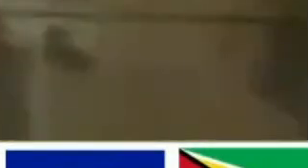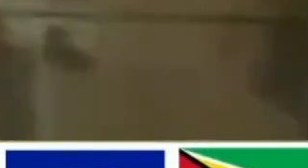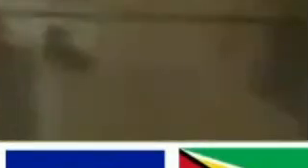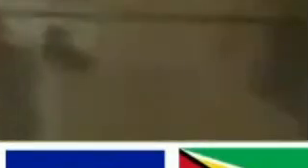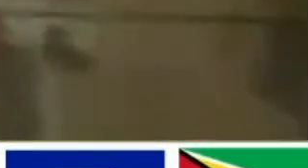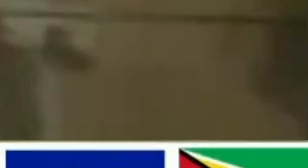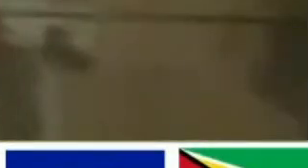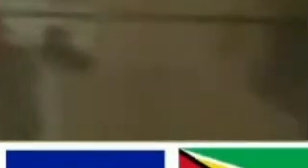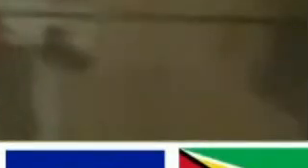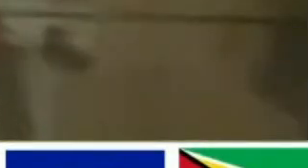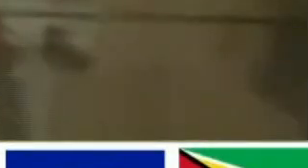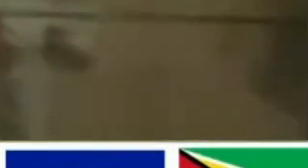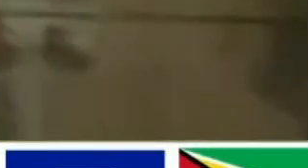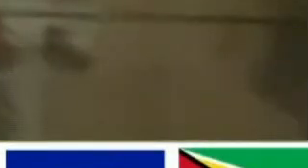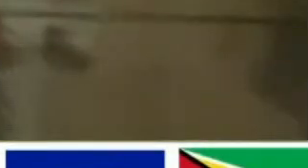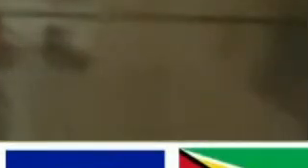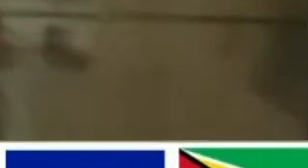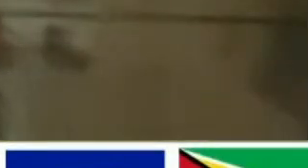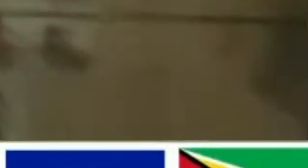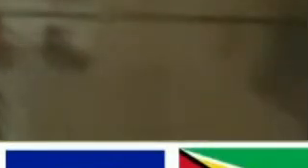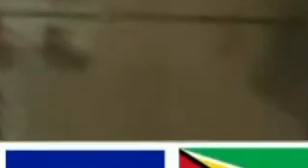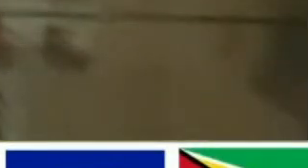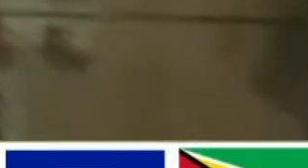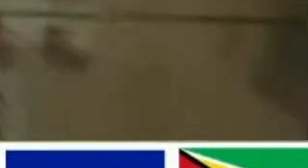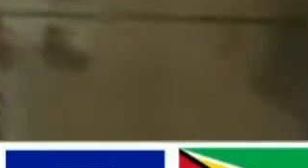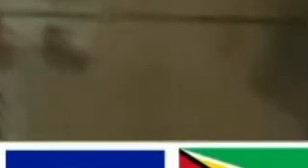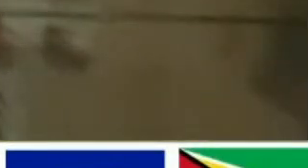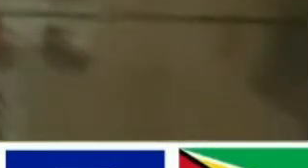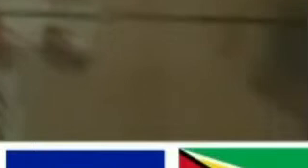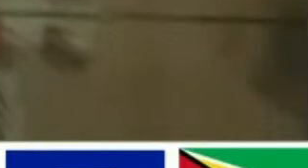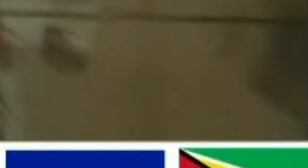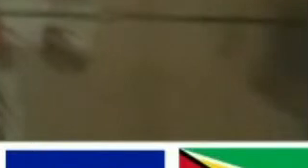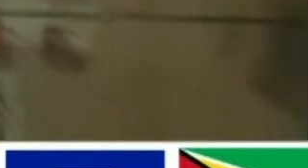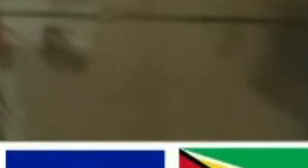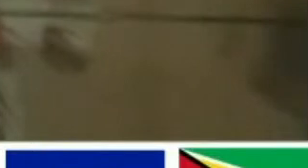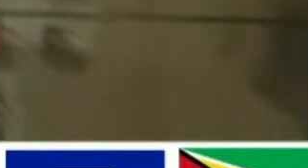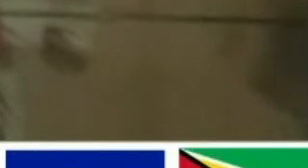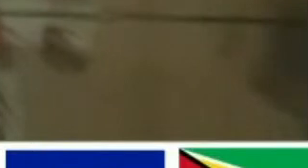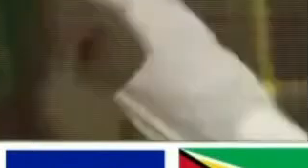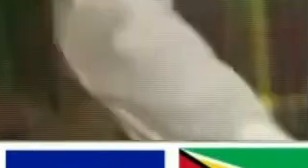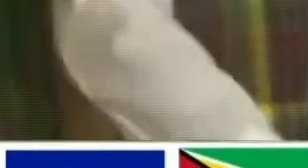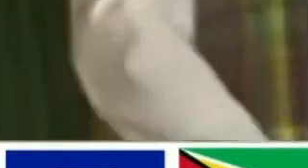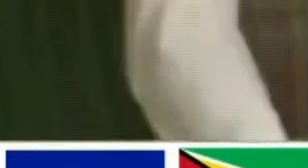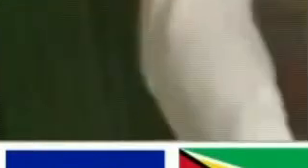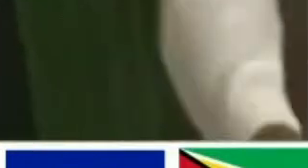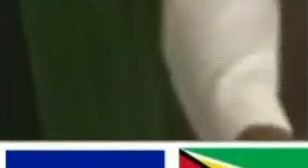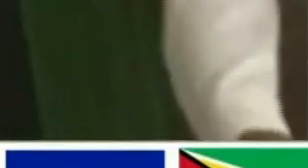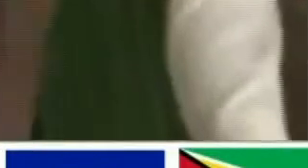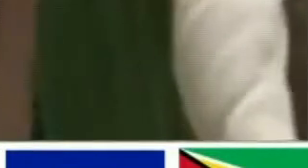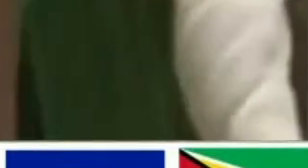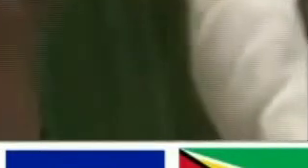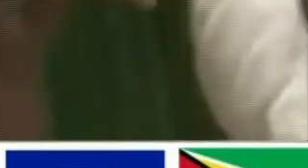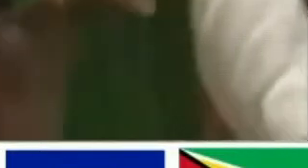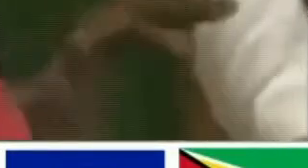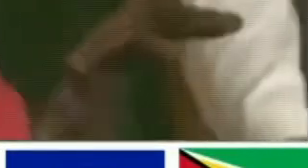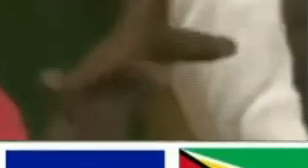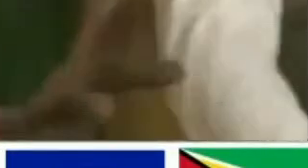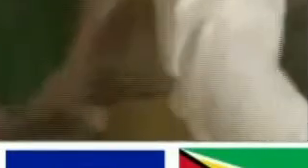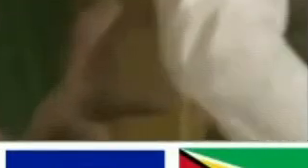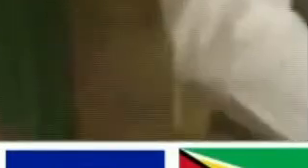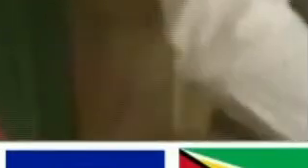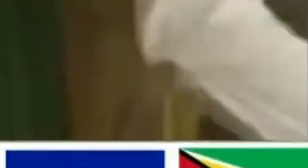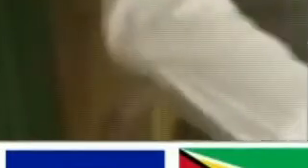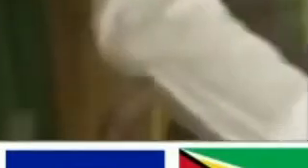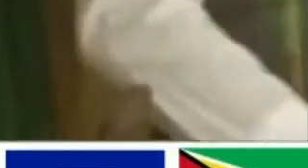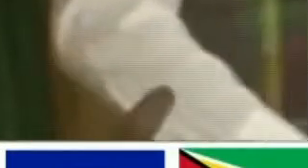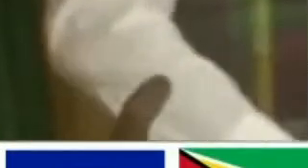And all the blessings that reach me, I share them. The shop back turned into one big Jamal class. So from shopkeeper,